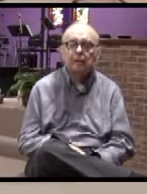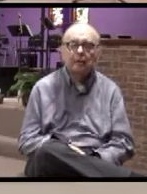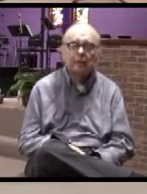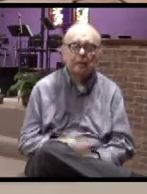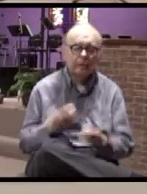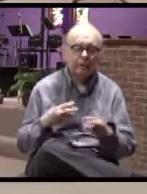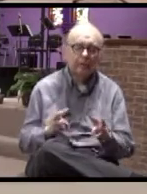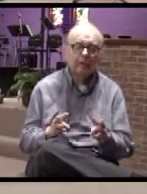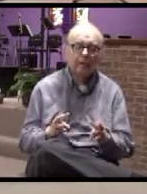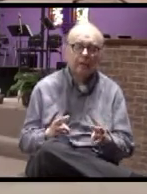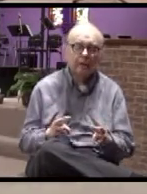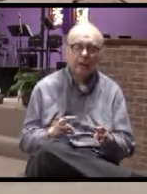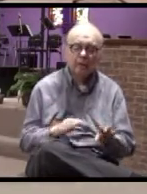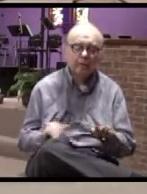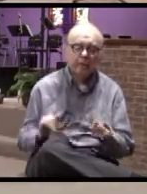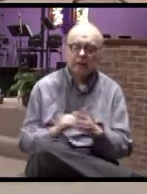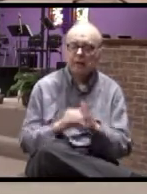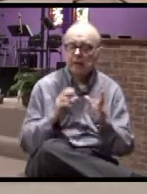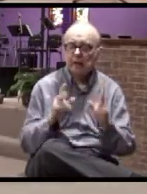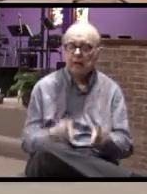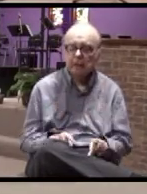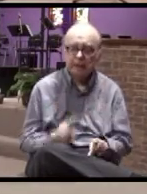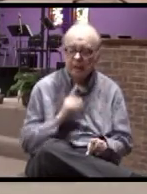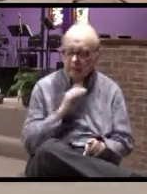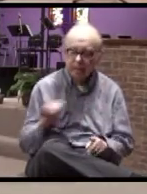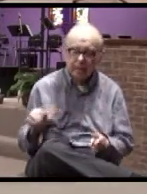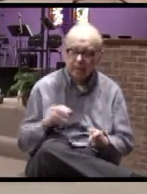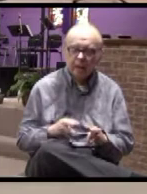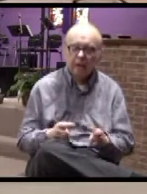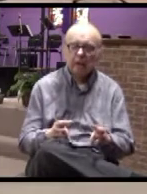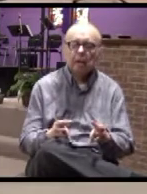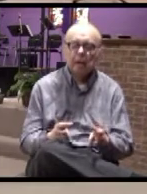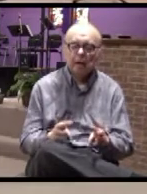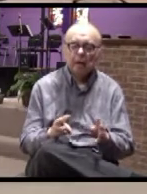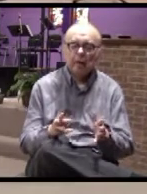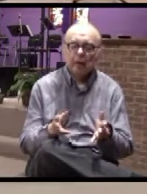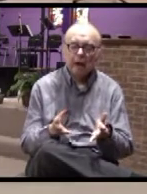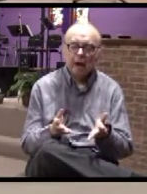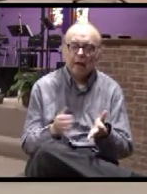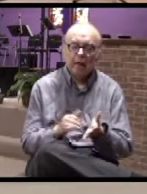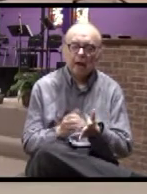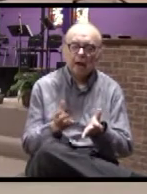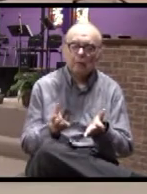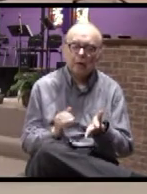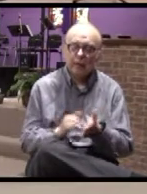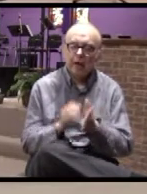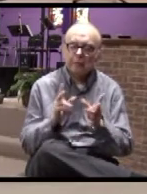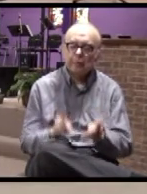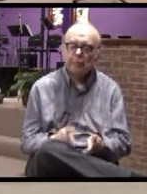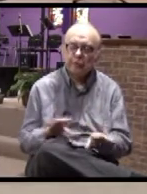The way I just treated that person, is that the same way I want them to treat me?